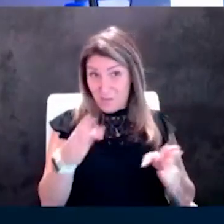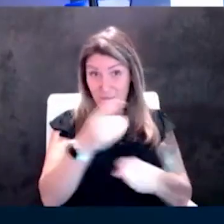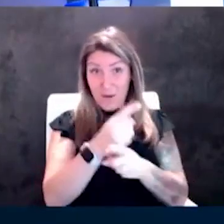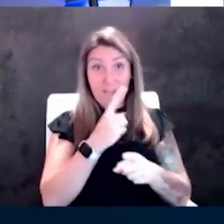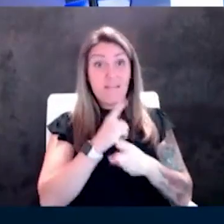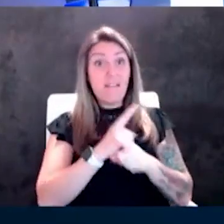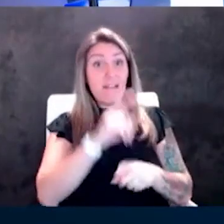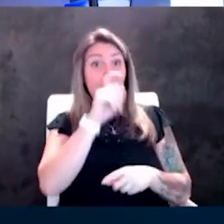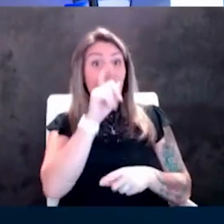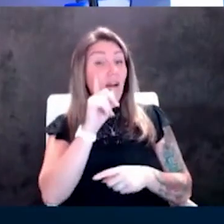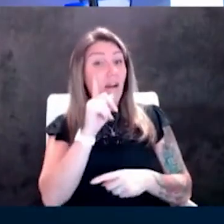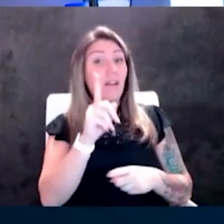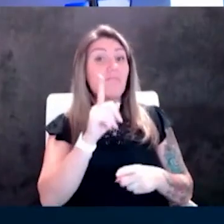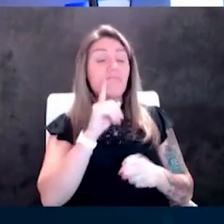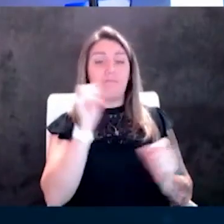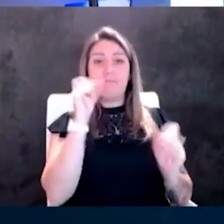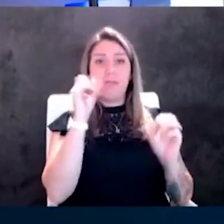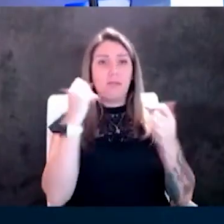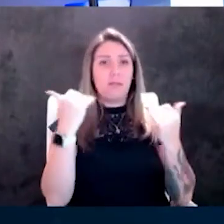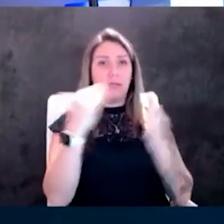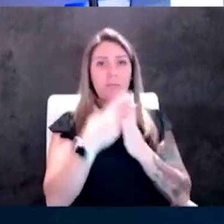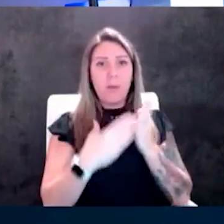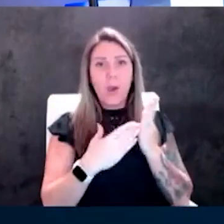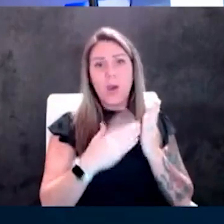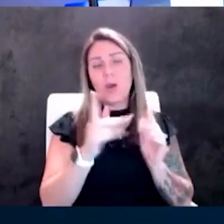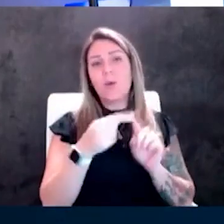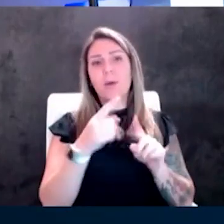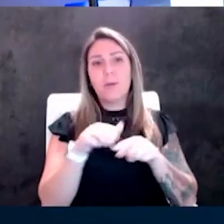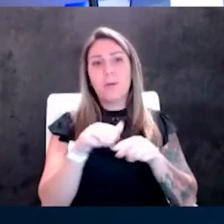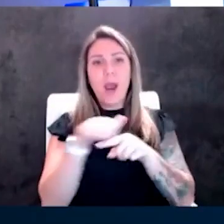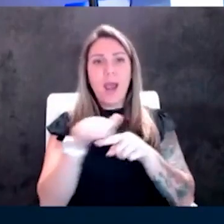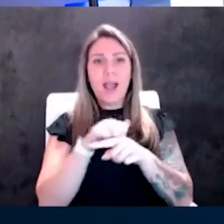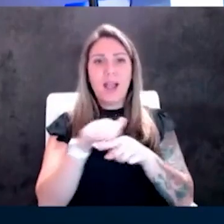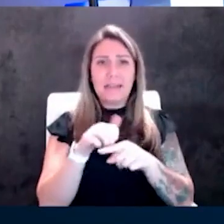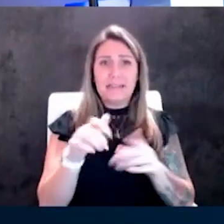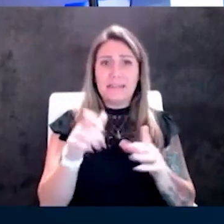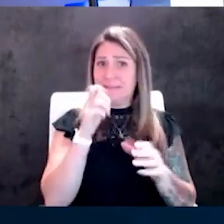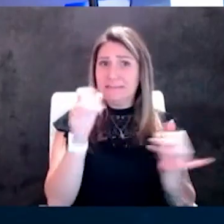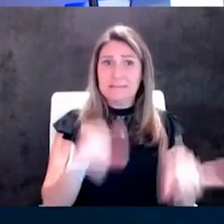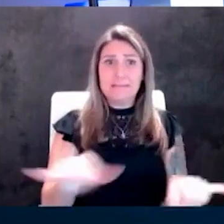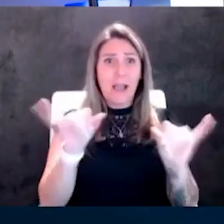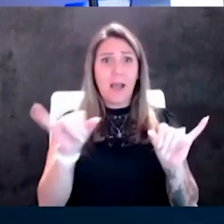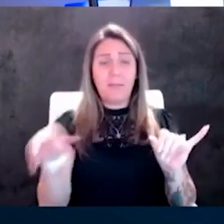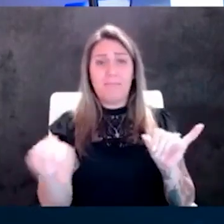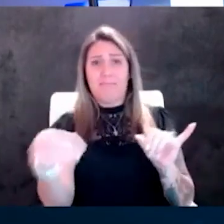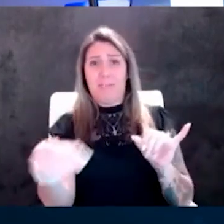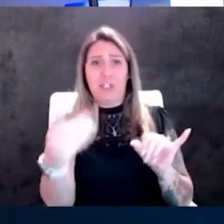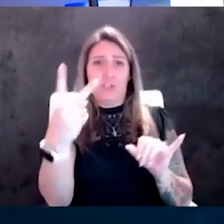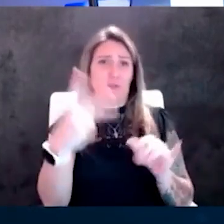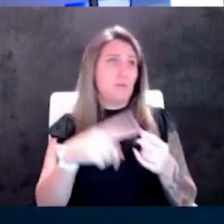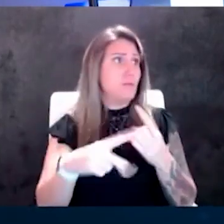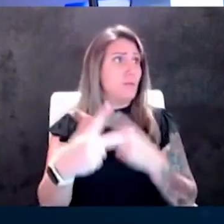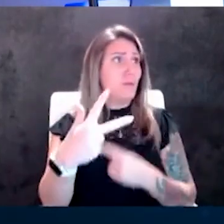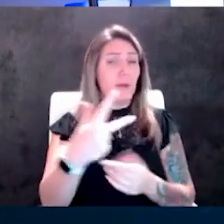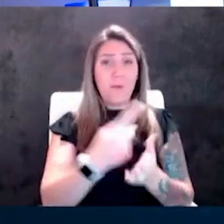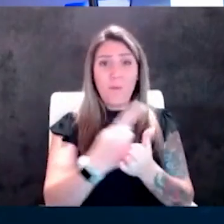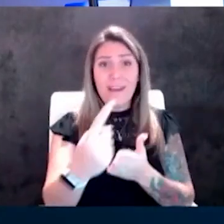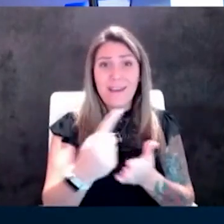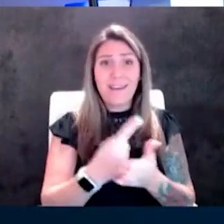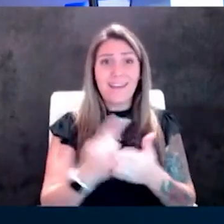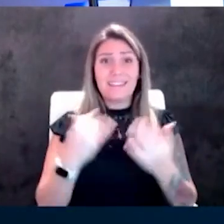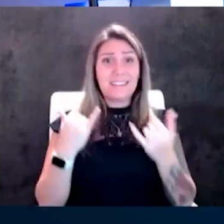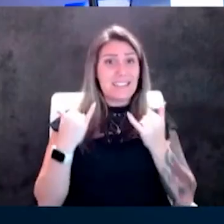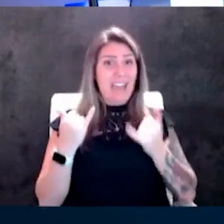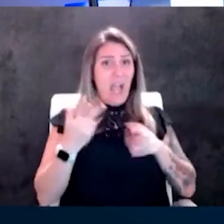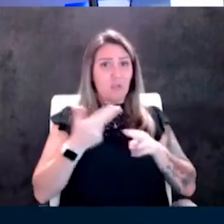that's kind of an astonishing part. When I was in practice, it was pretty common to give 2 or 3 weeks, and now we're seeing a lot shorter courses.